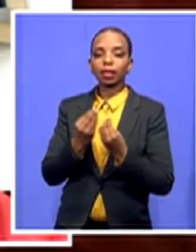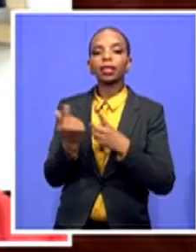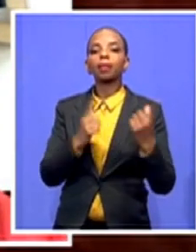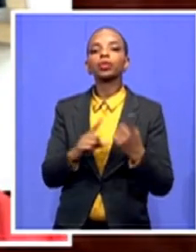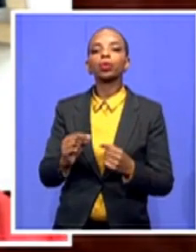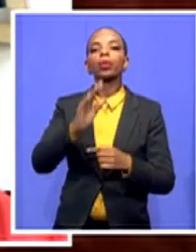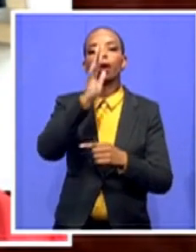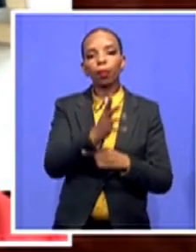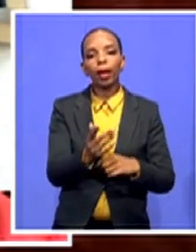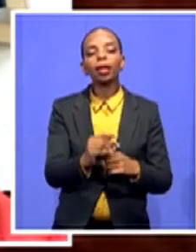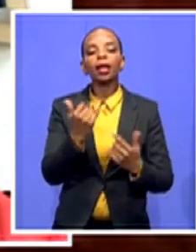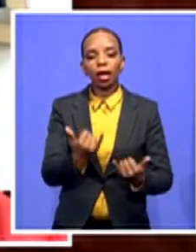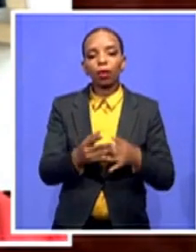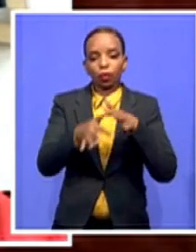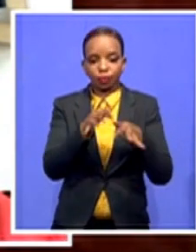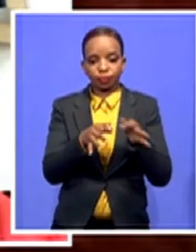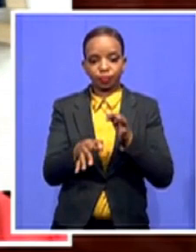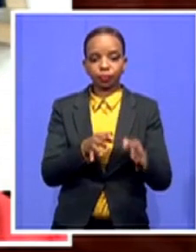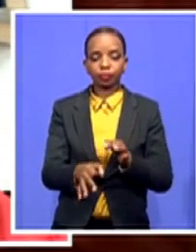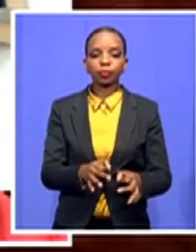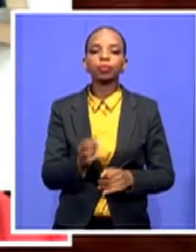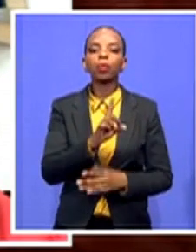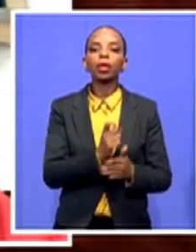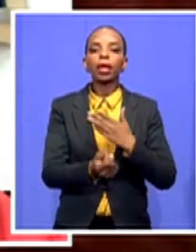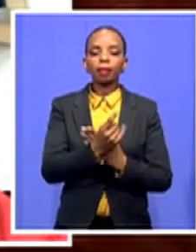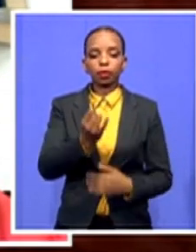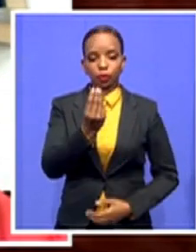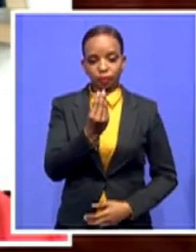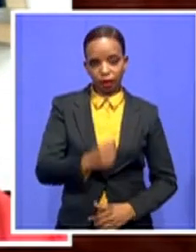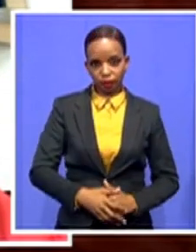the zero-based budgeting that was introduced